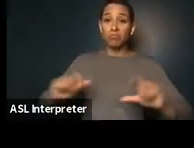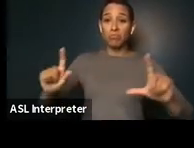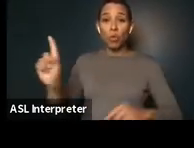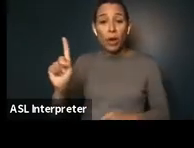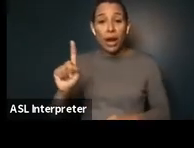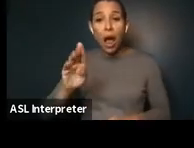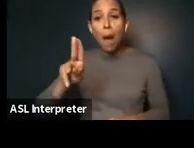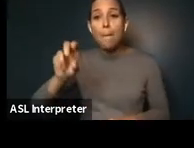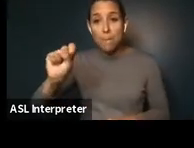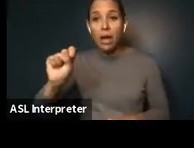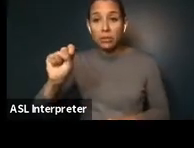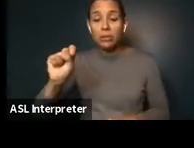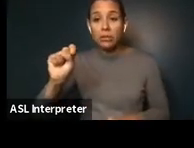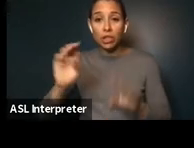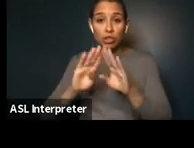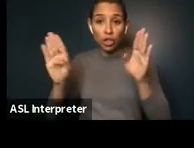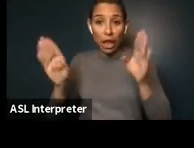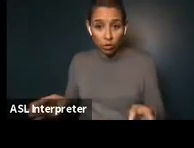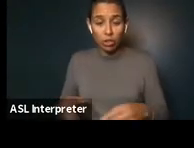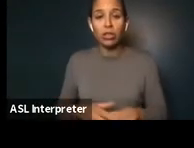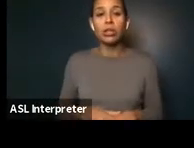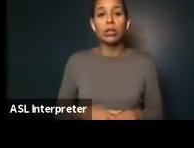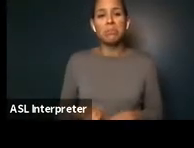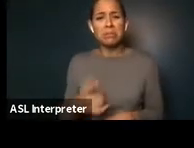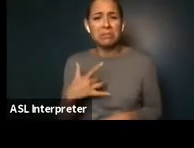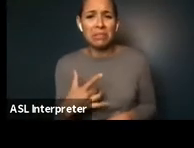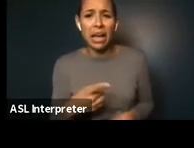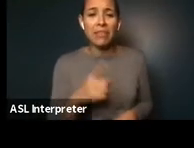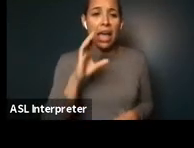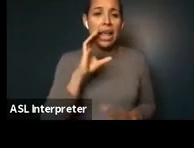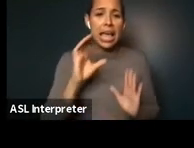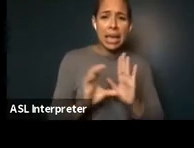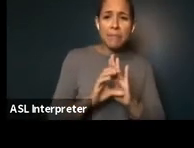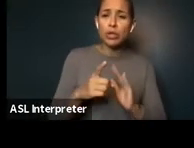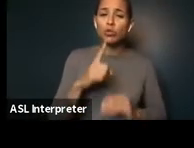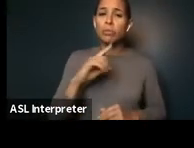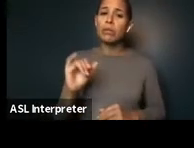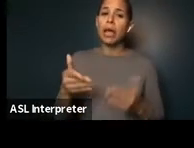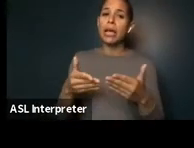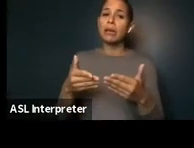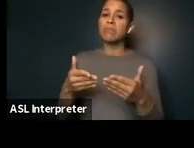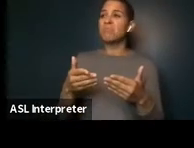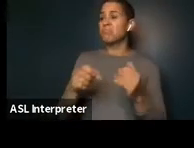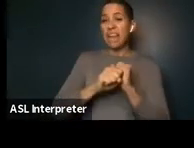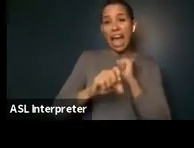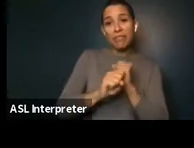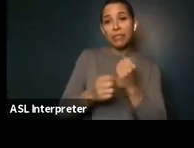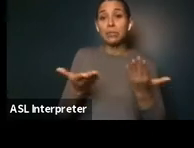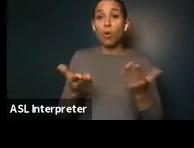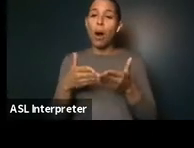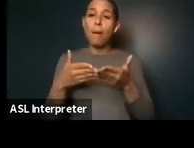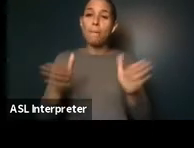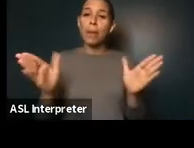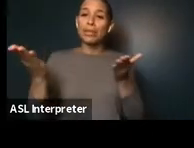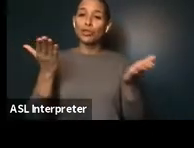image that you would see would be some kind of a, like an advertisement or a public service announcement. So I guess to, to